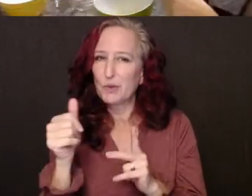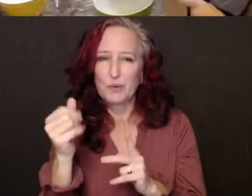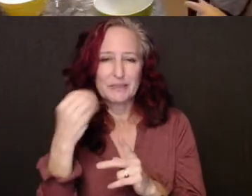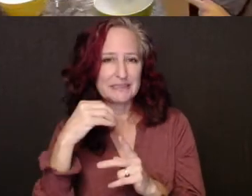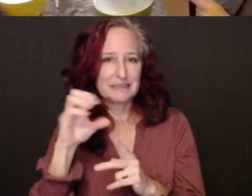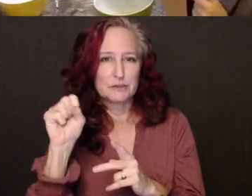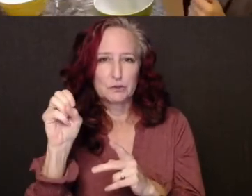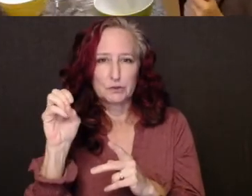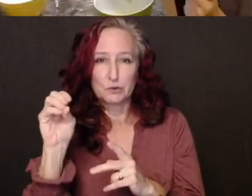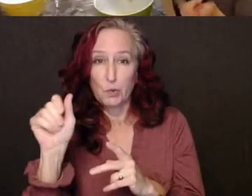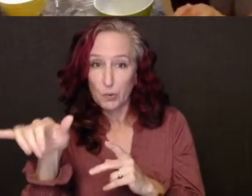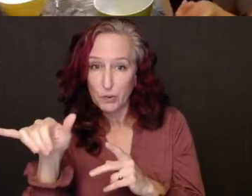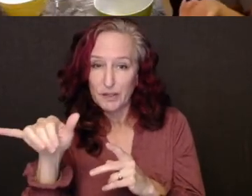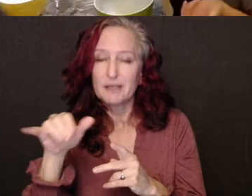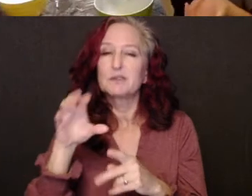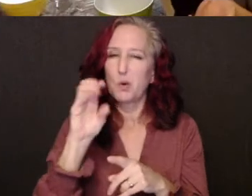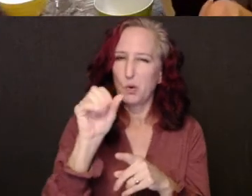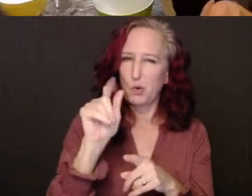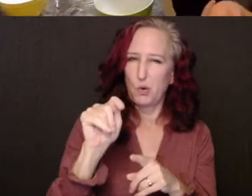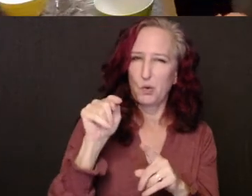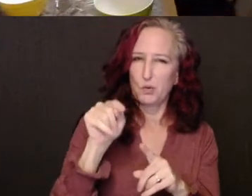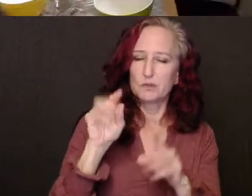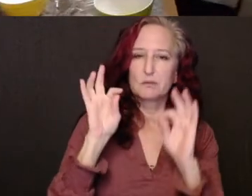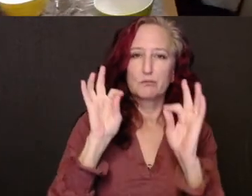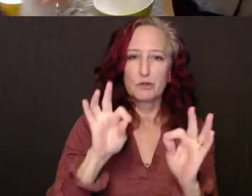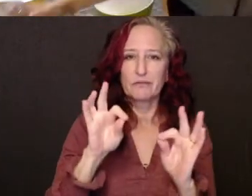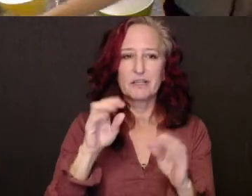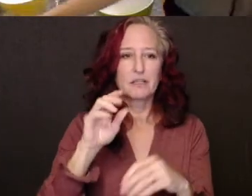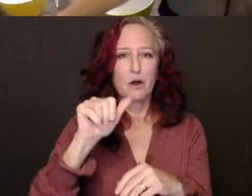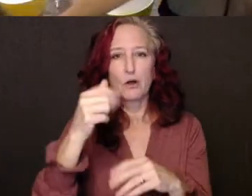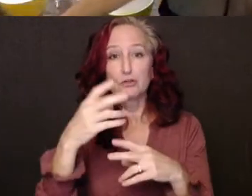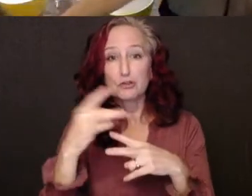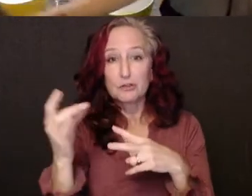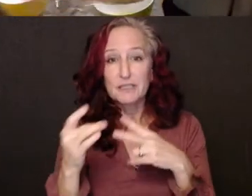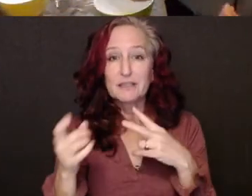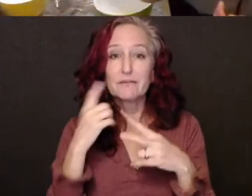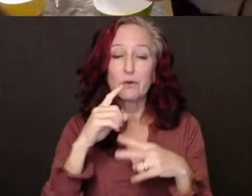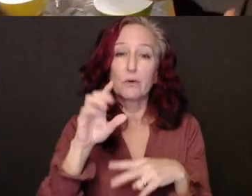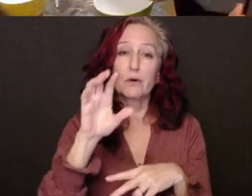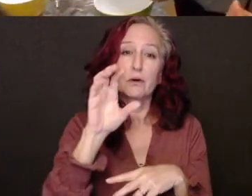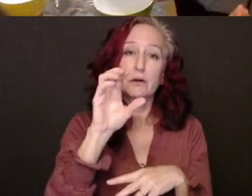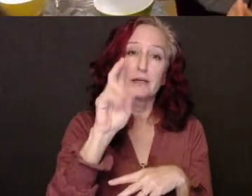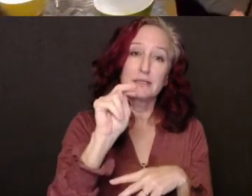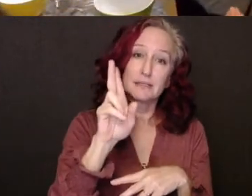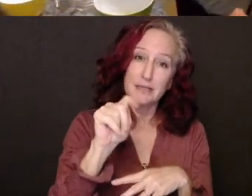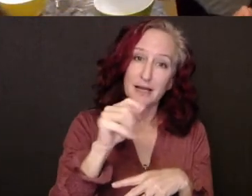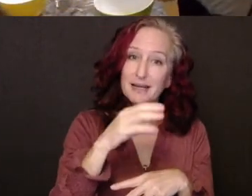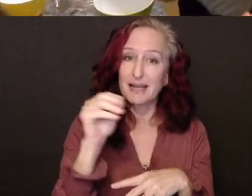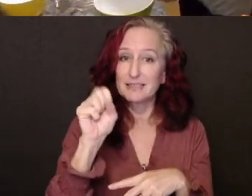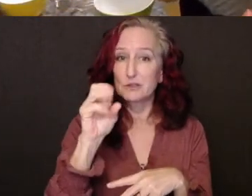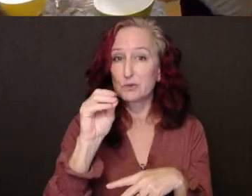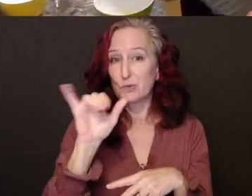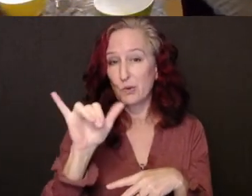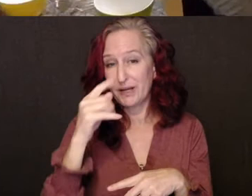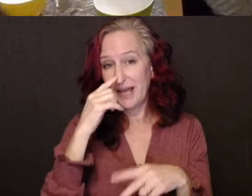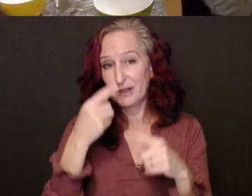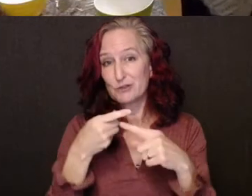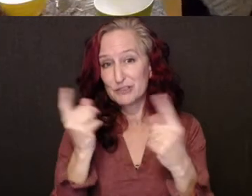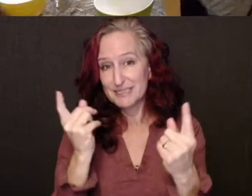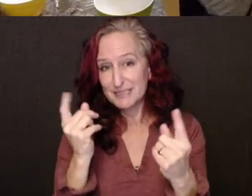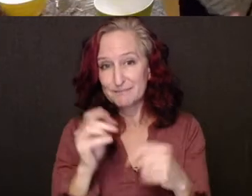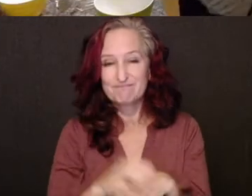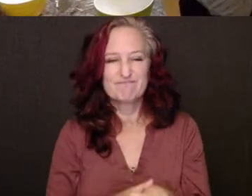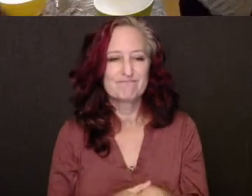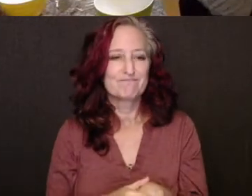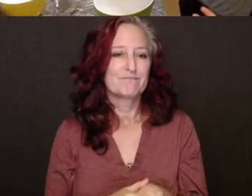milk. And I also really enjoy using soy milk just because of the thicker consistency, and it has a little more protein.